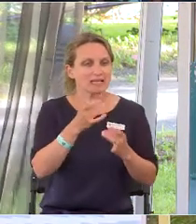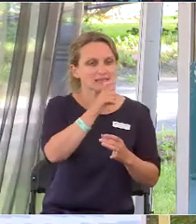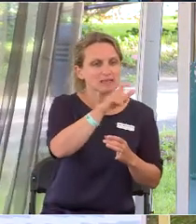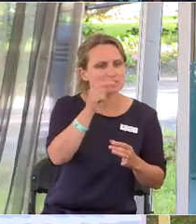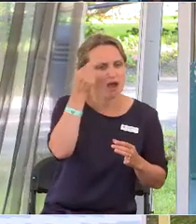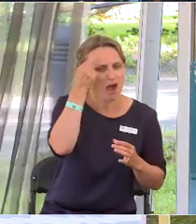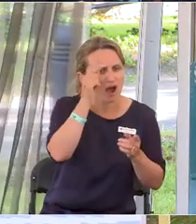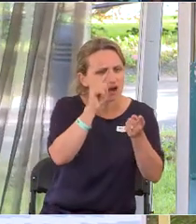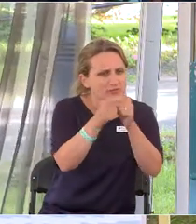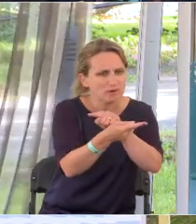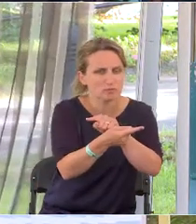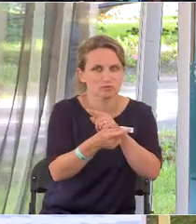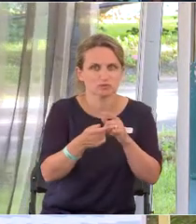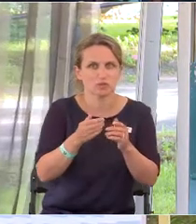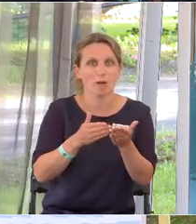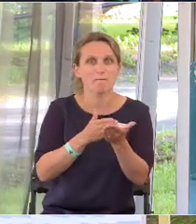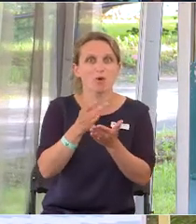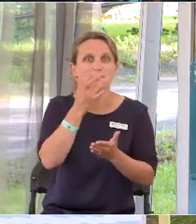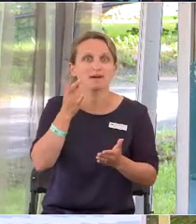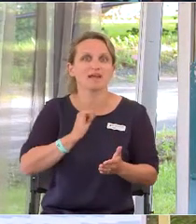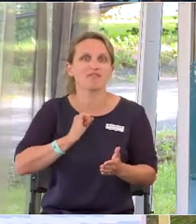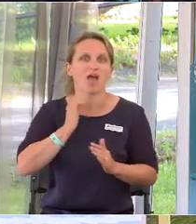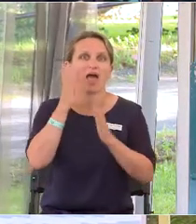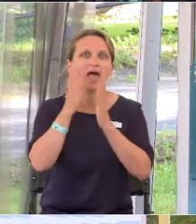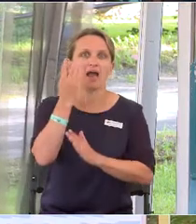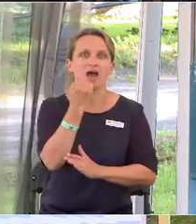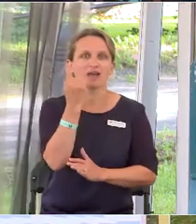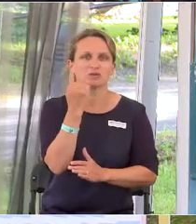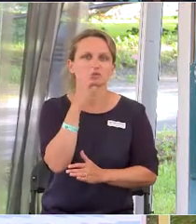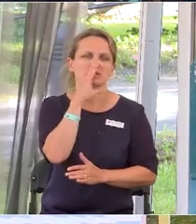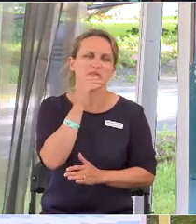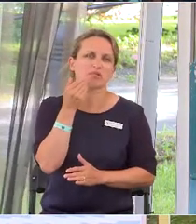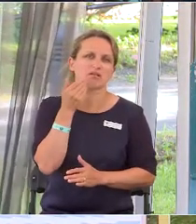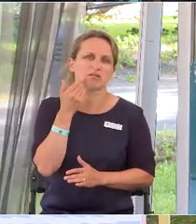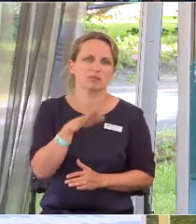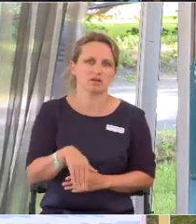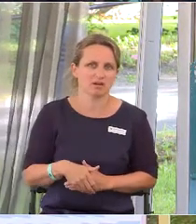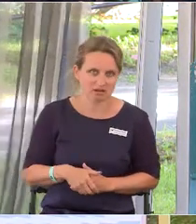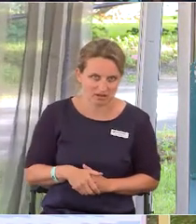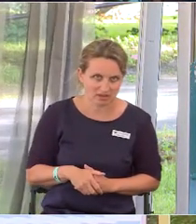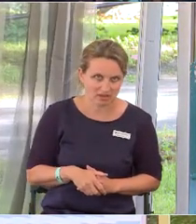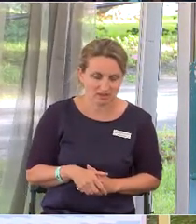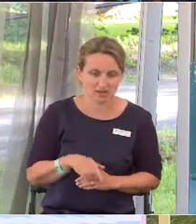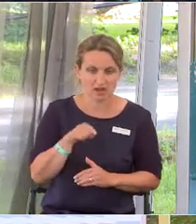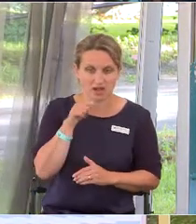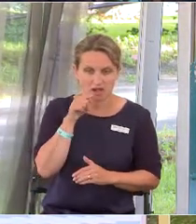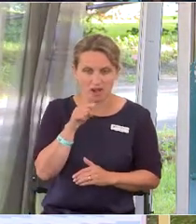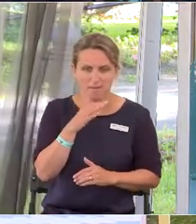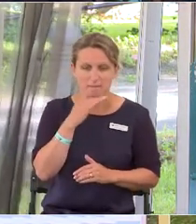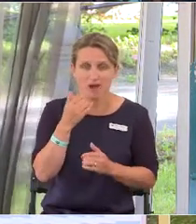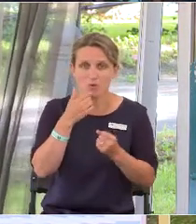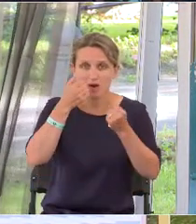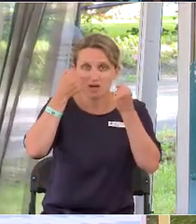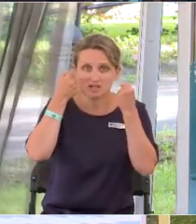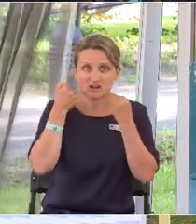people's minds, they need just to get votes. And that's the story, which means that it used to be much harder to gain the votes.